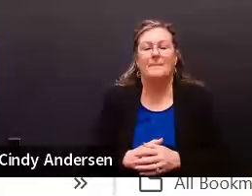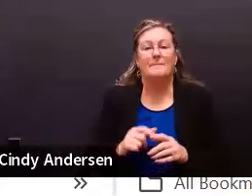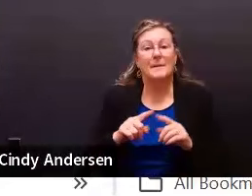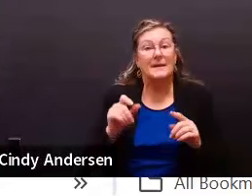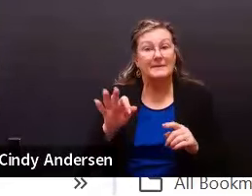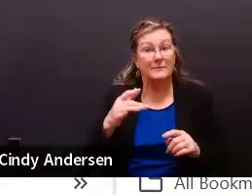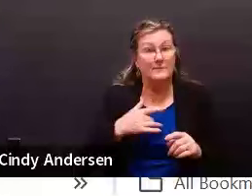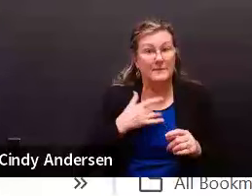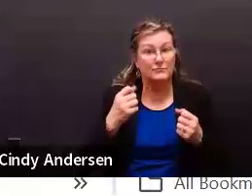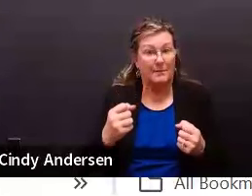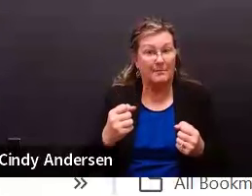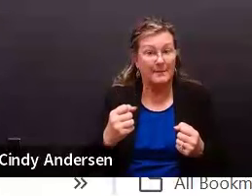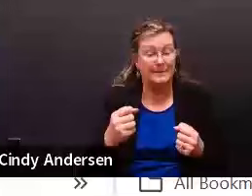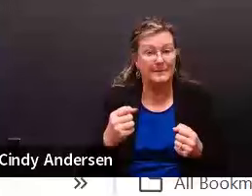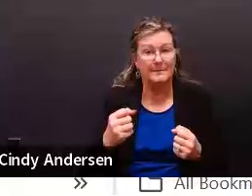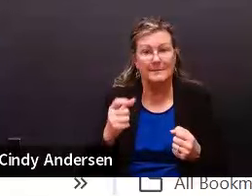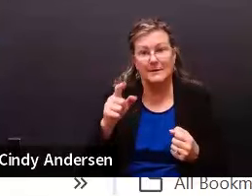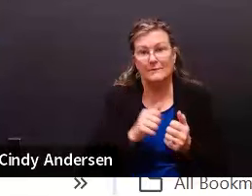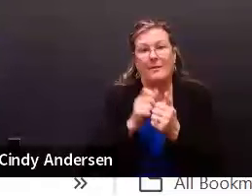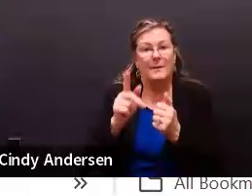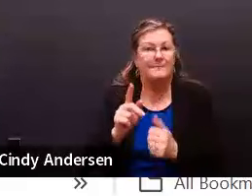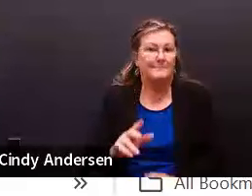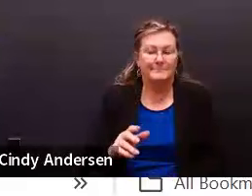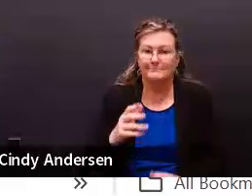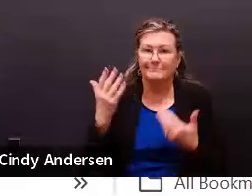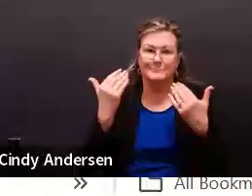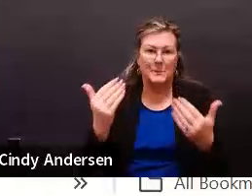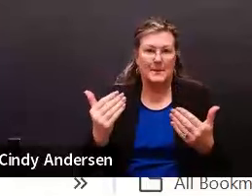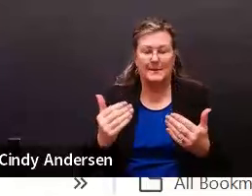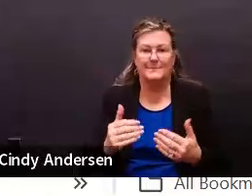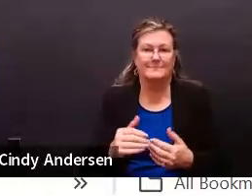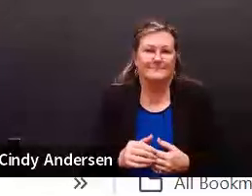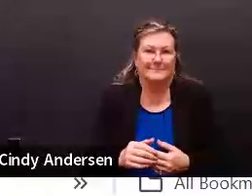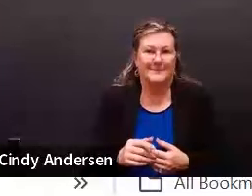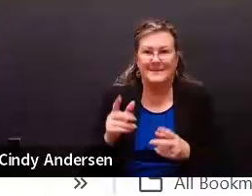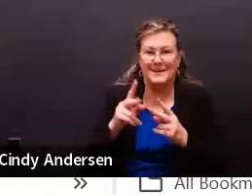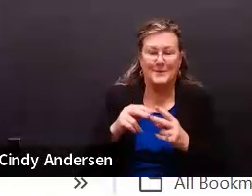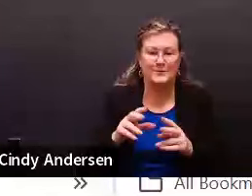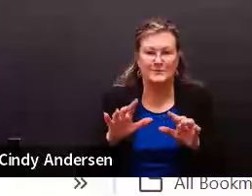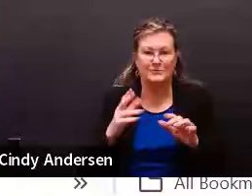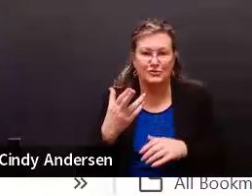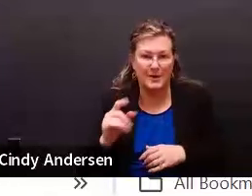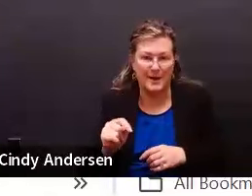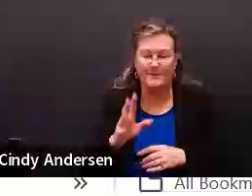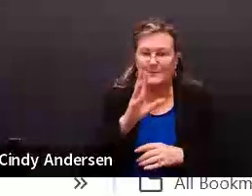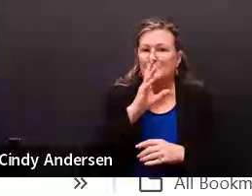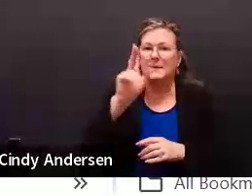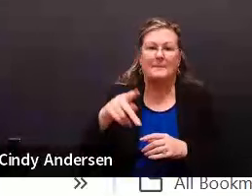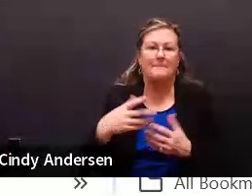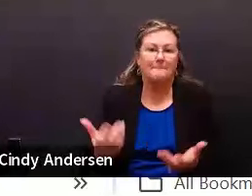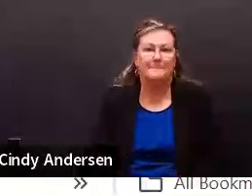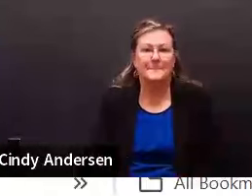But if you feel, you know, strong need to follow up, please make yourselves known by either putting it in the chat or